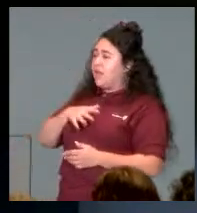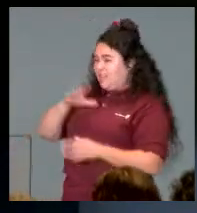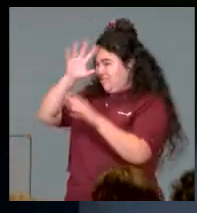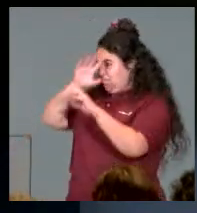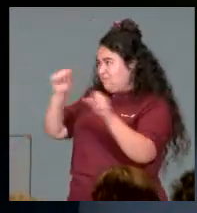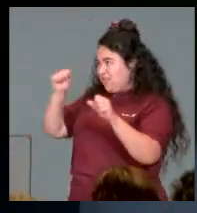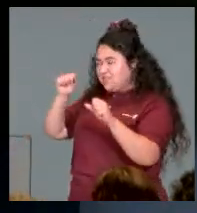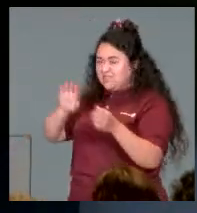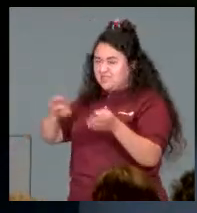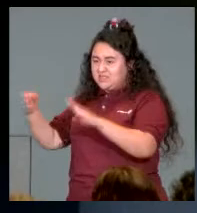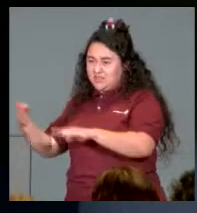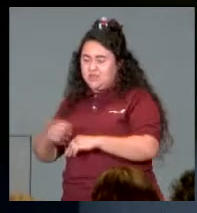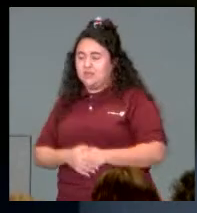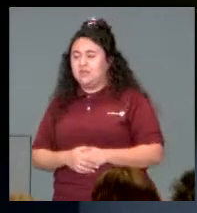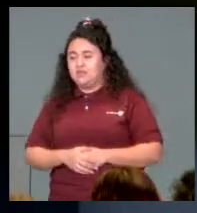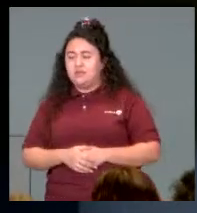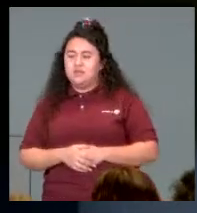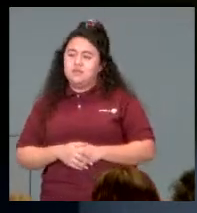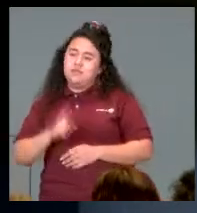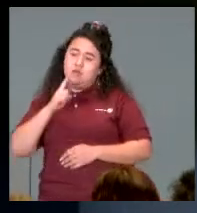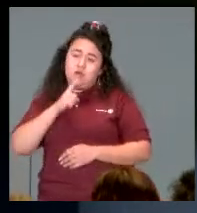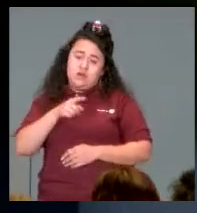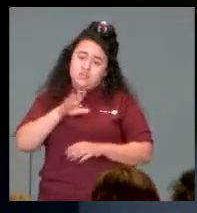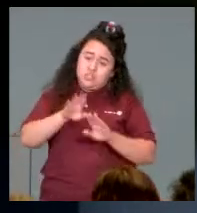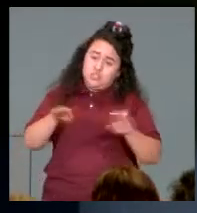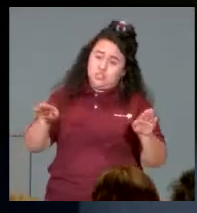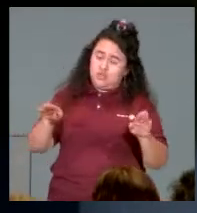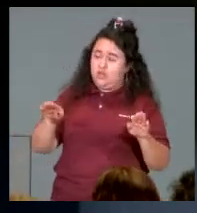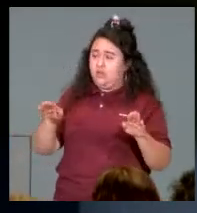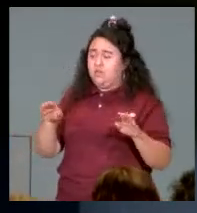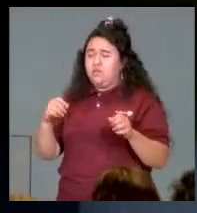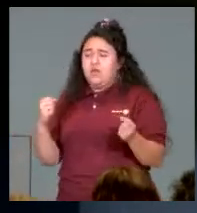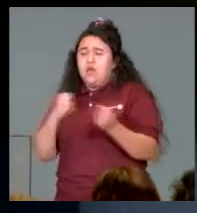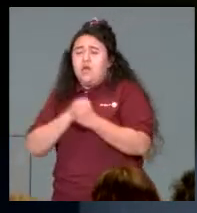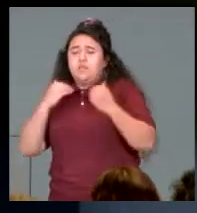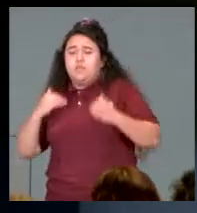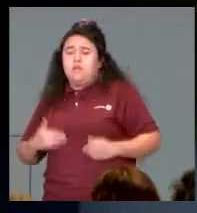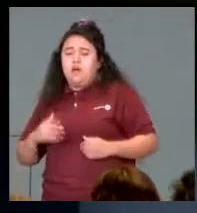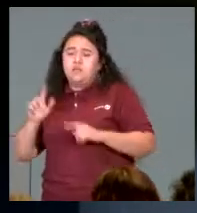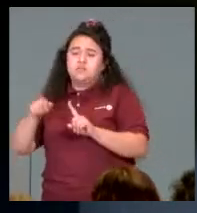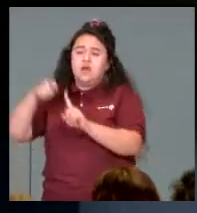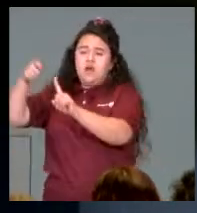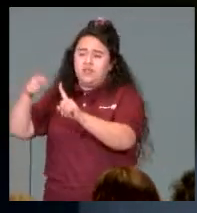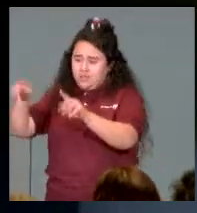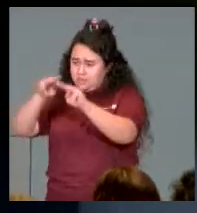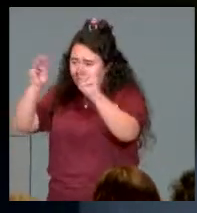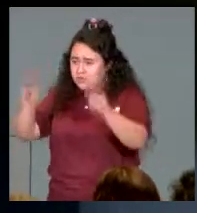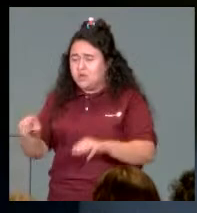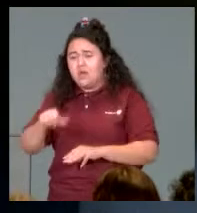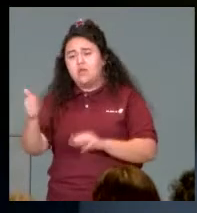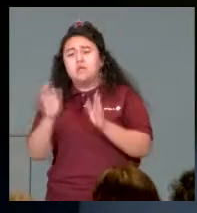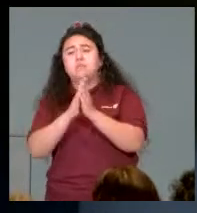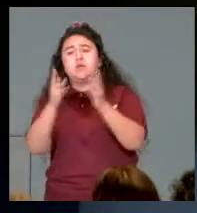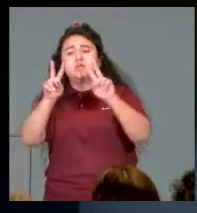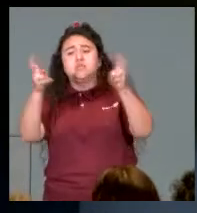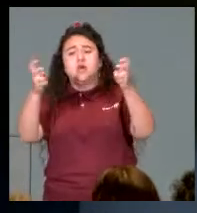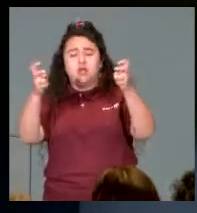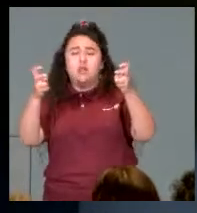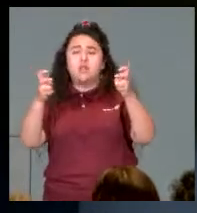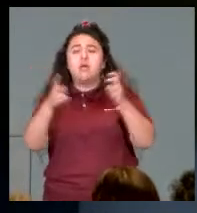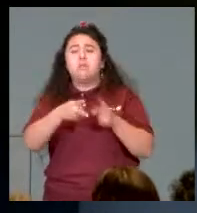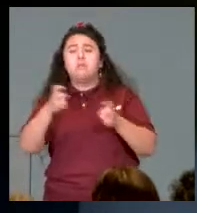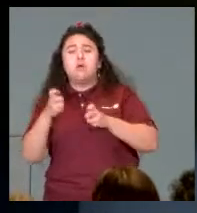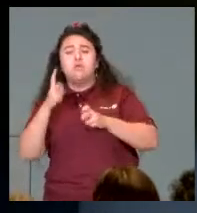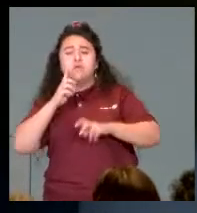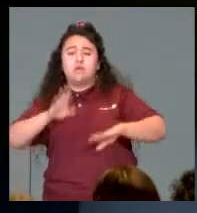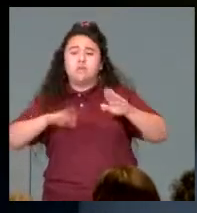or Pay Me Back in Children, or They Hung Up Their Bodies in Their Own Museums. And other book titles pulled from a drum solo. Run here,